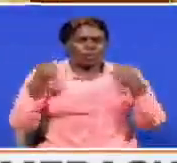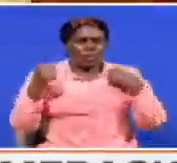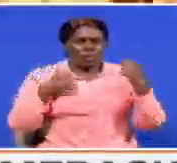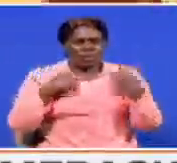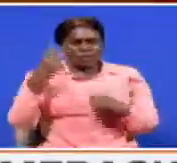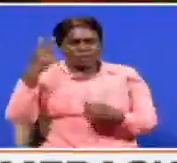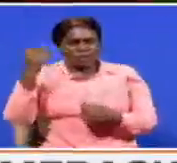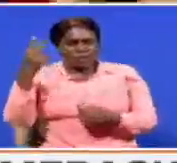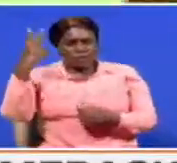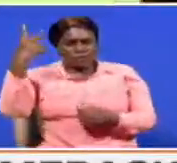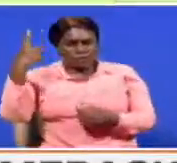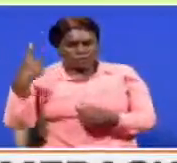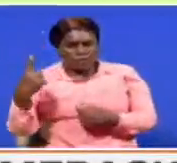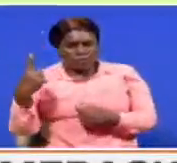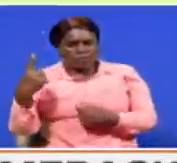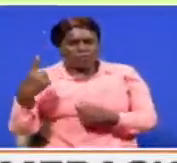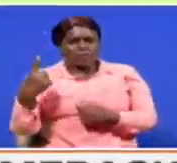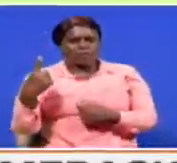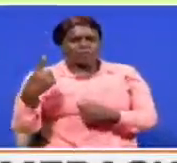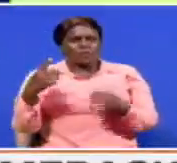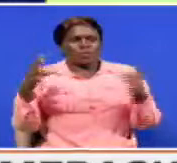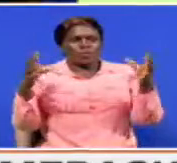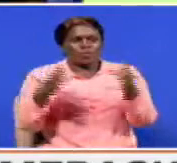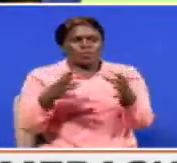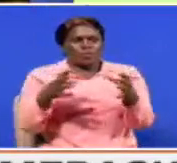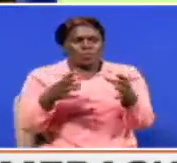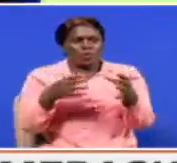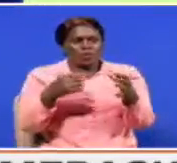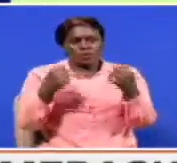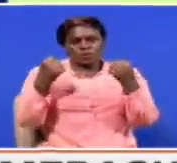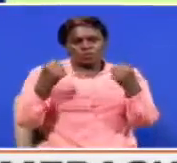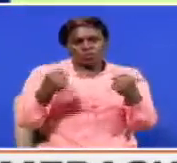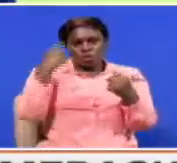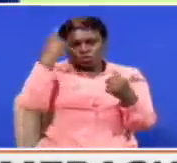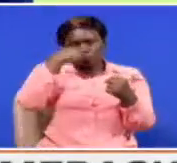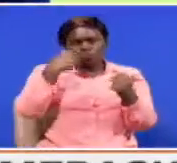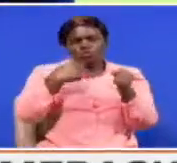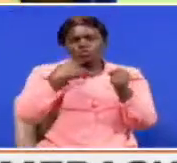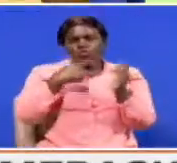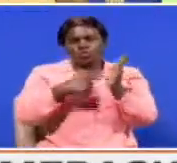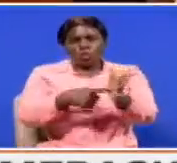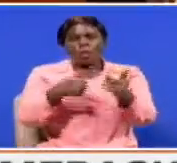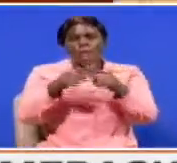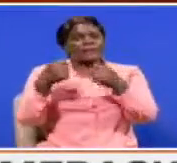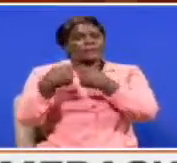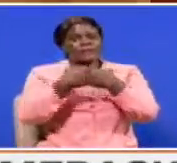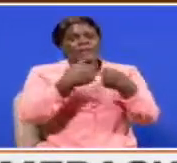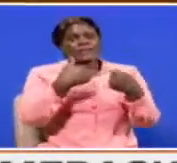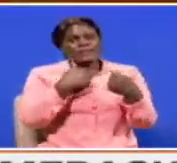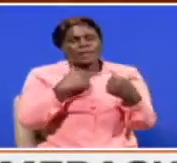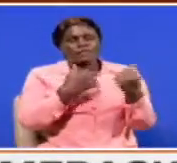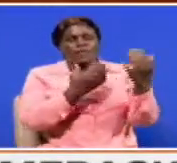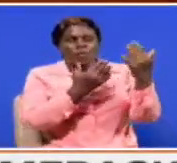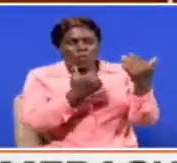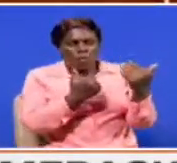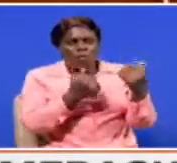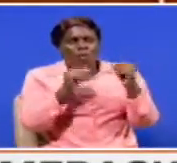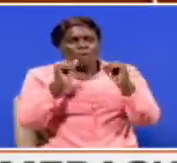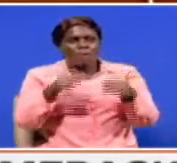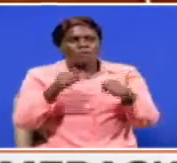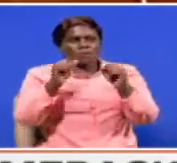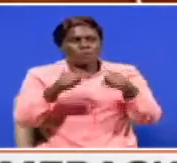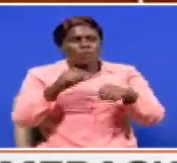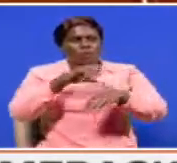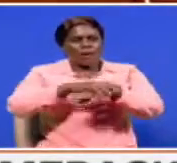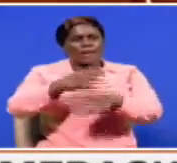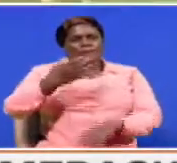in 2021. The side puts a brave face despite the challenges in preparation and hope they can push to the